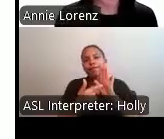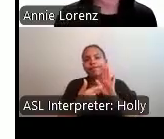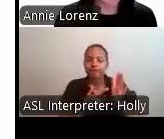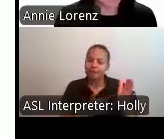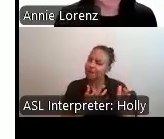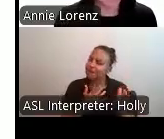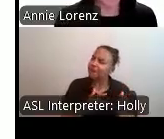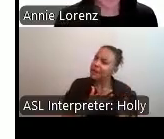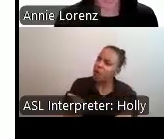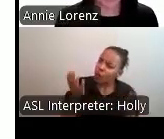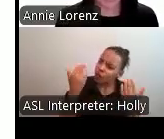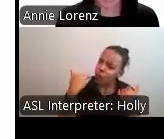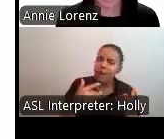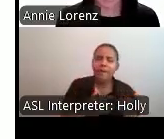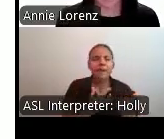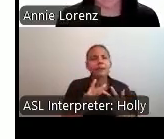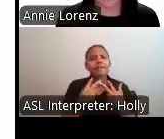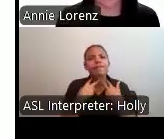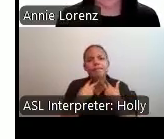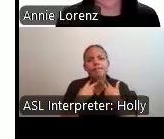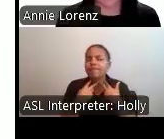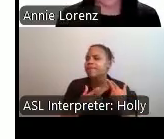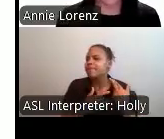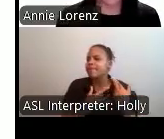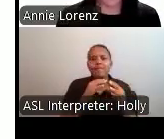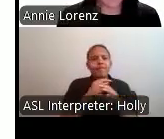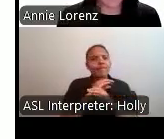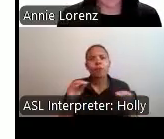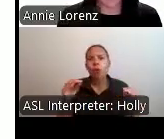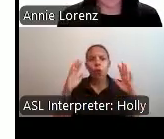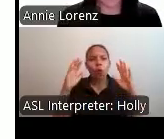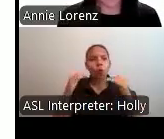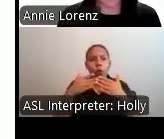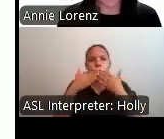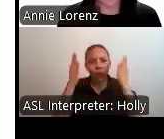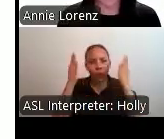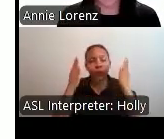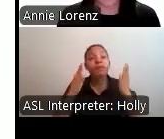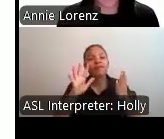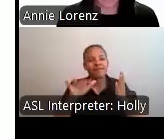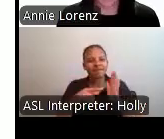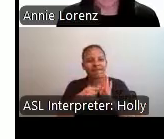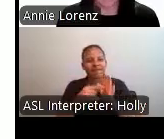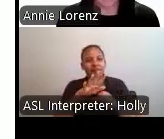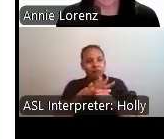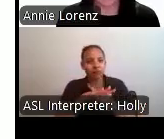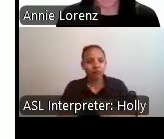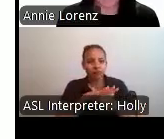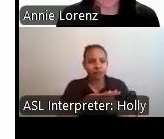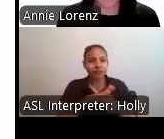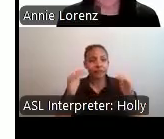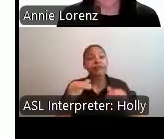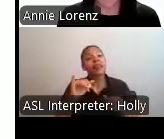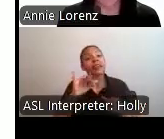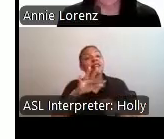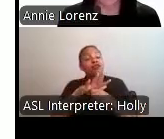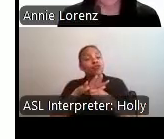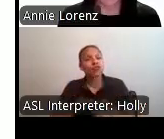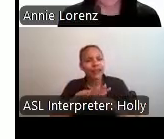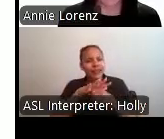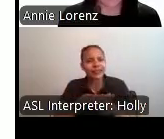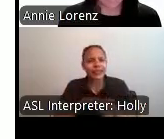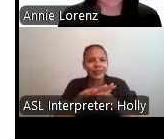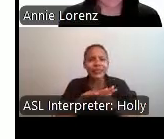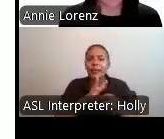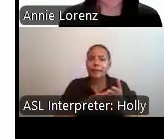overwhelmed, stuck, or hopeless. Stressors are clearly interfering with job goals. Maybe they're having trouble following